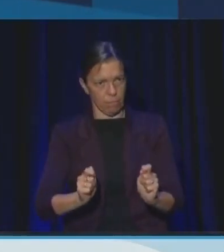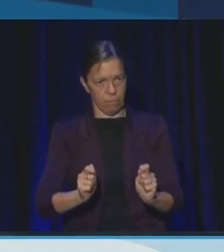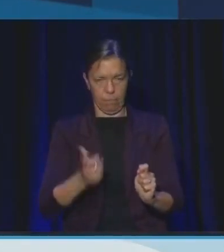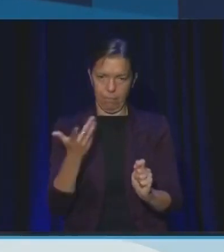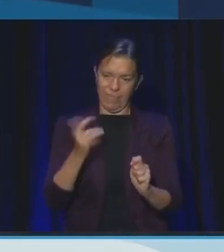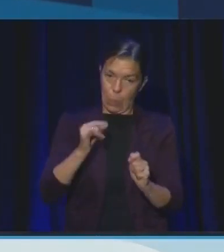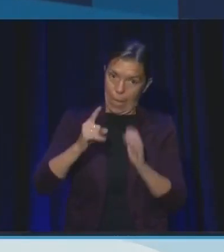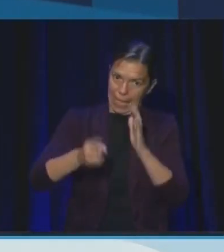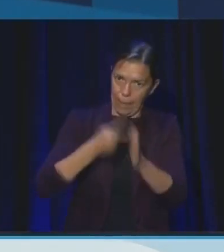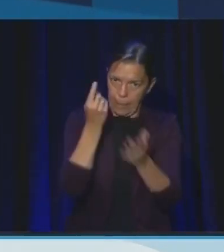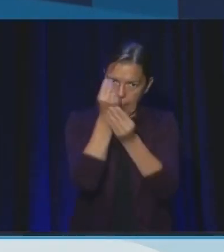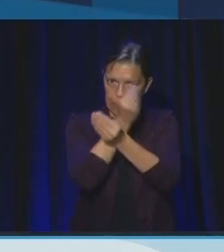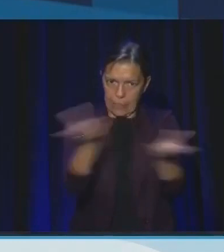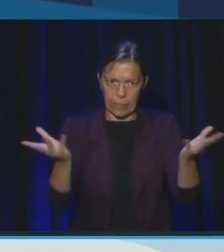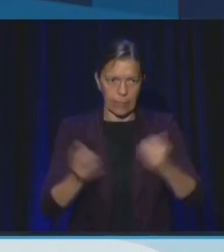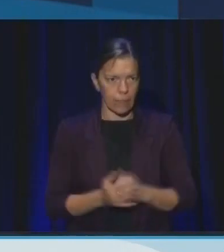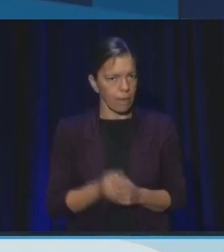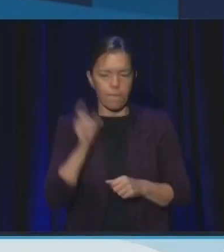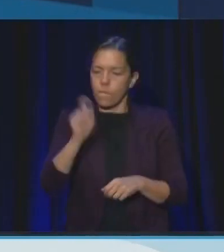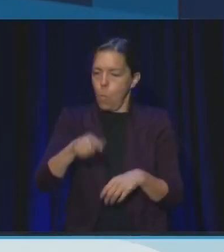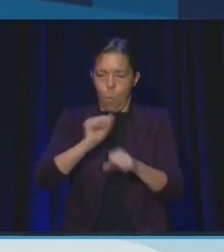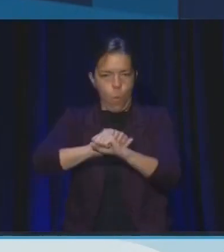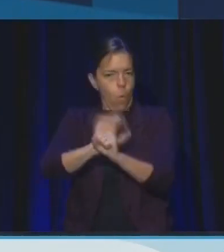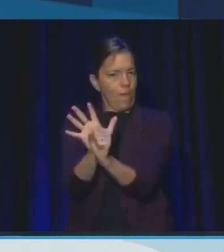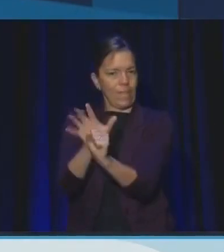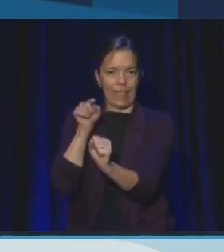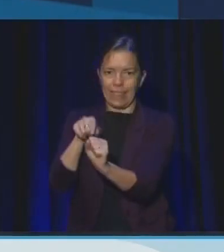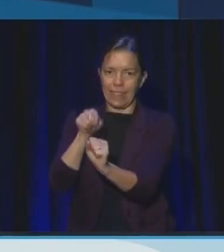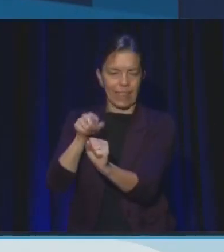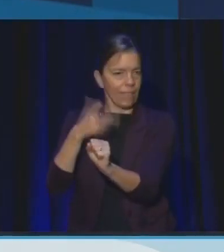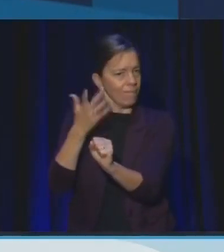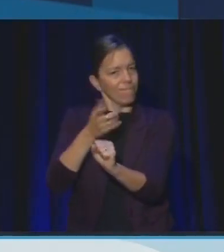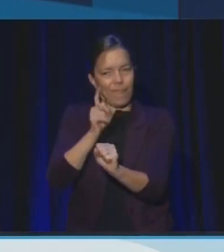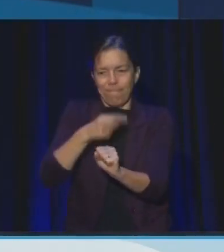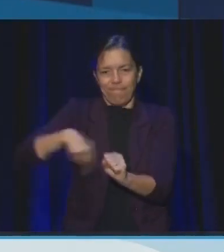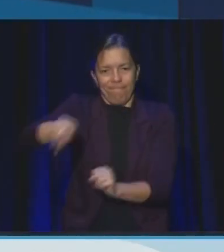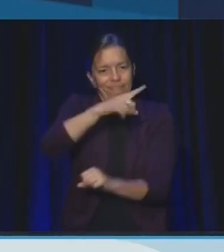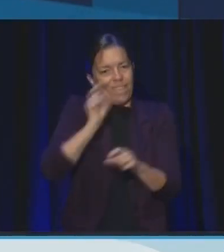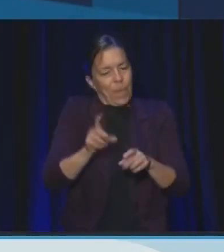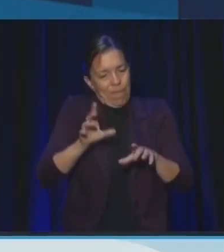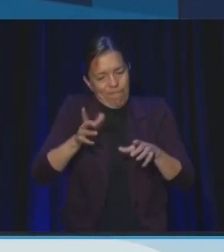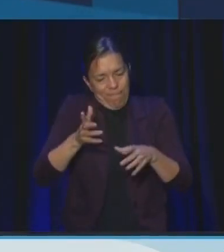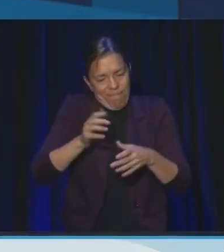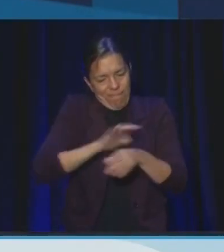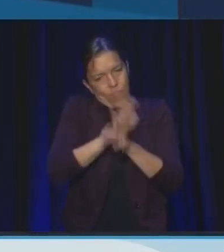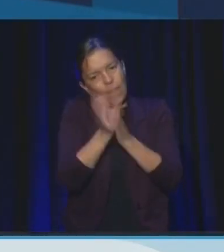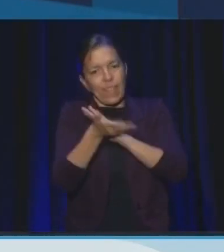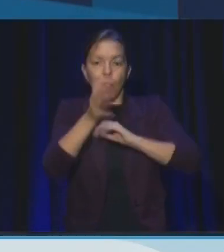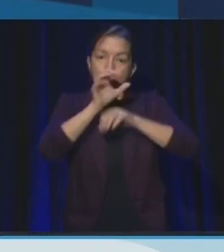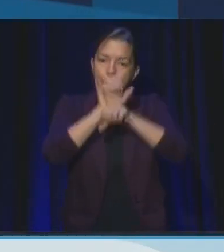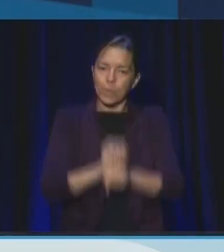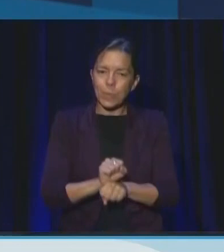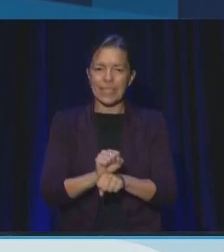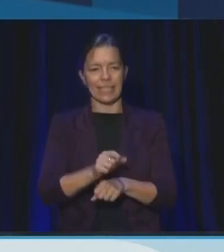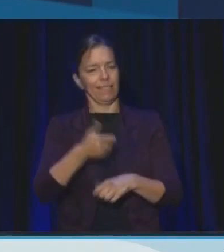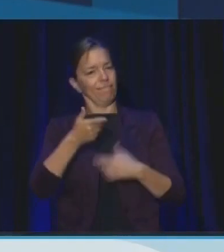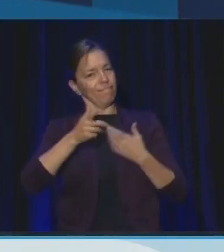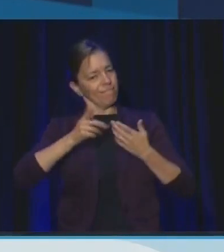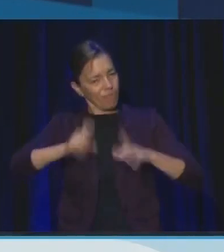to live with the virus. What do mean to learn to live with the virus?